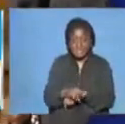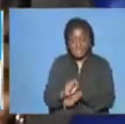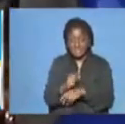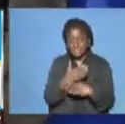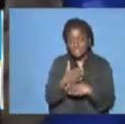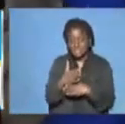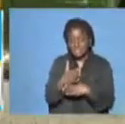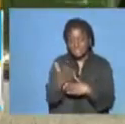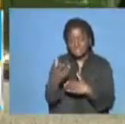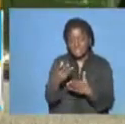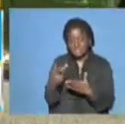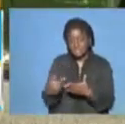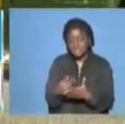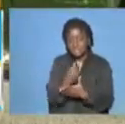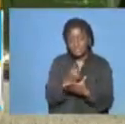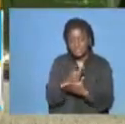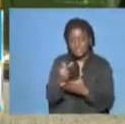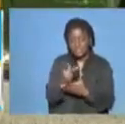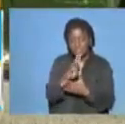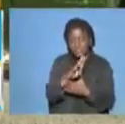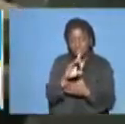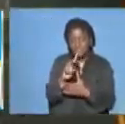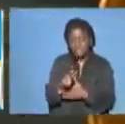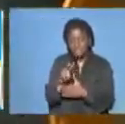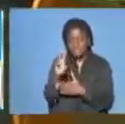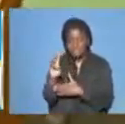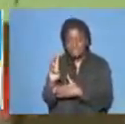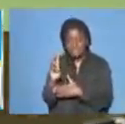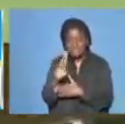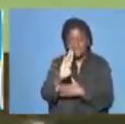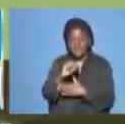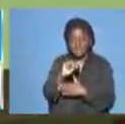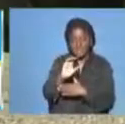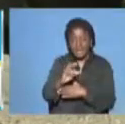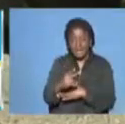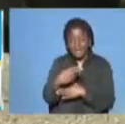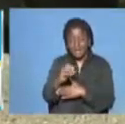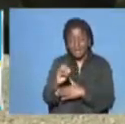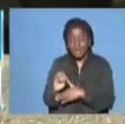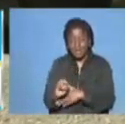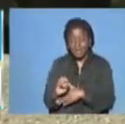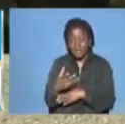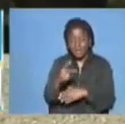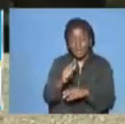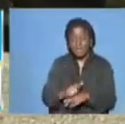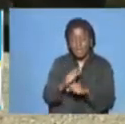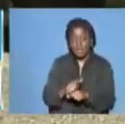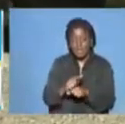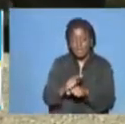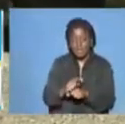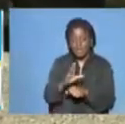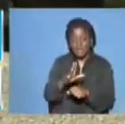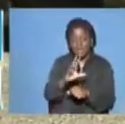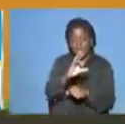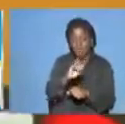latest procurements, a 426 backhoe, skid steer loader, Solair 375 compressor with